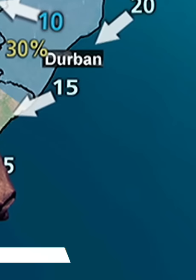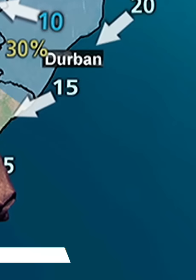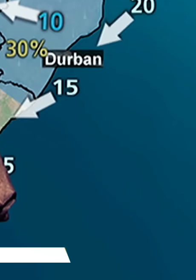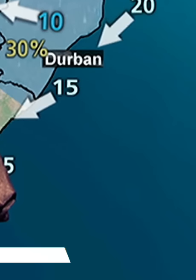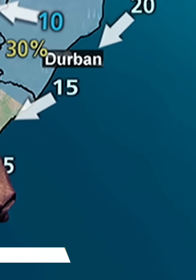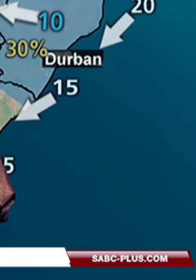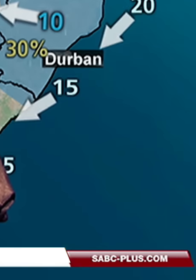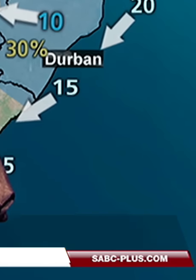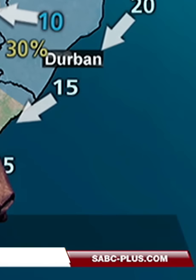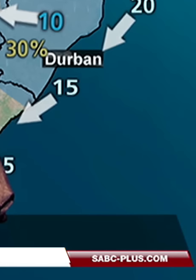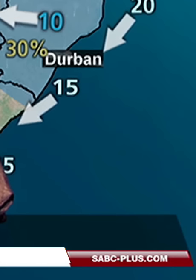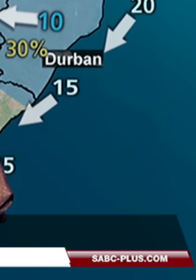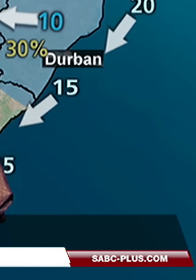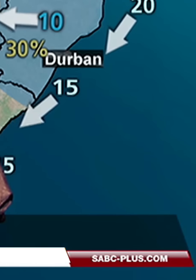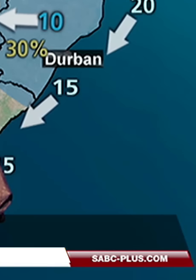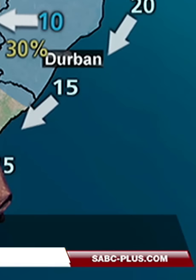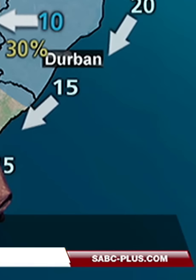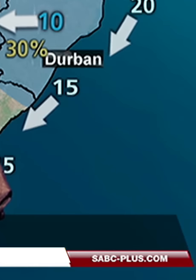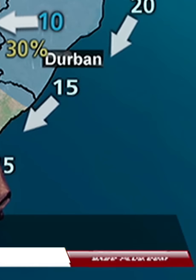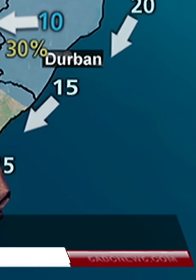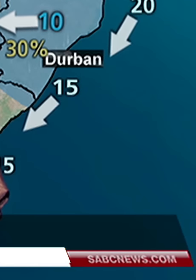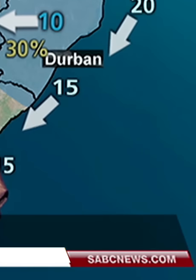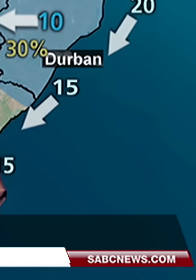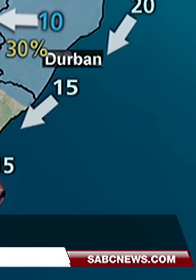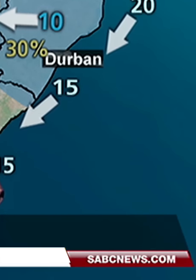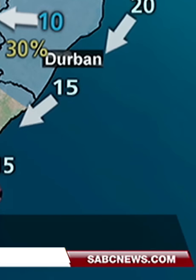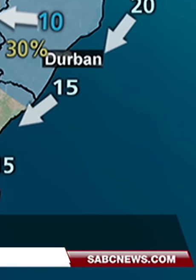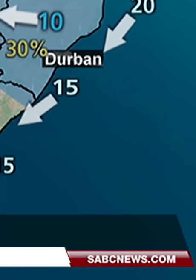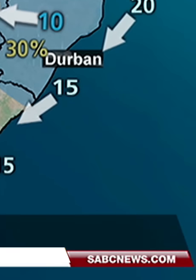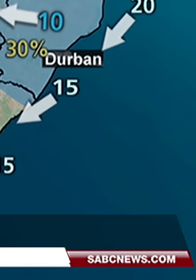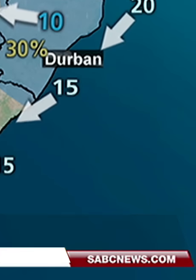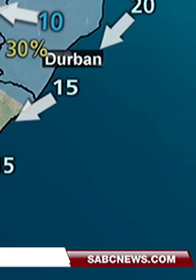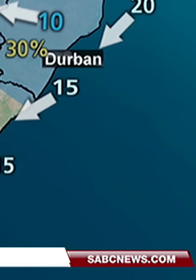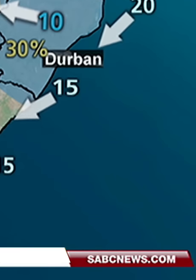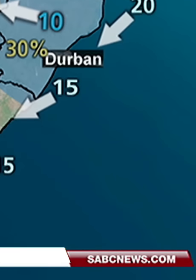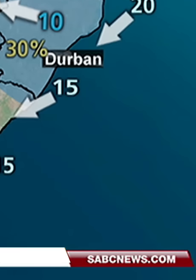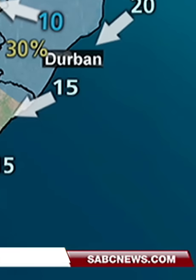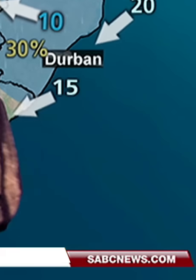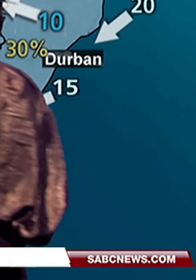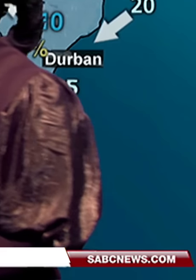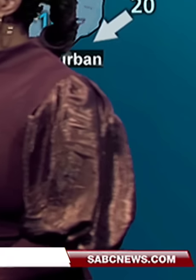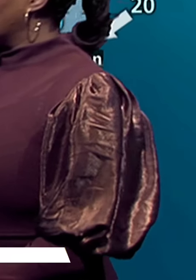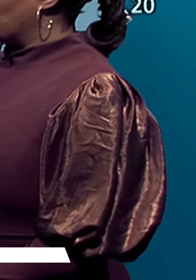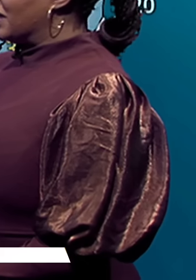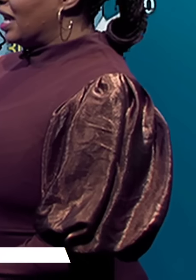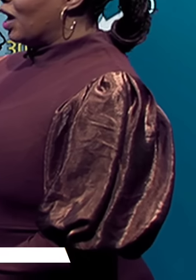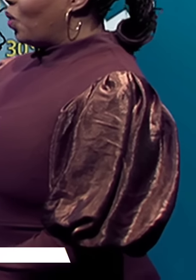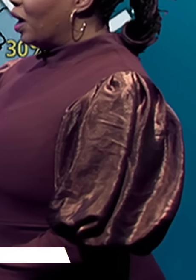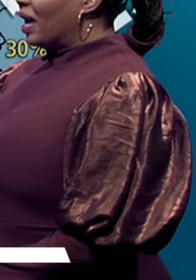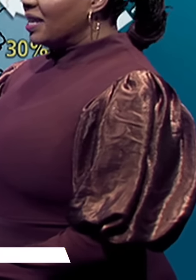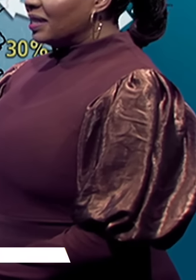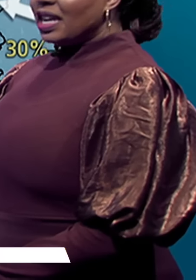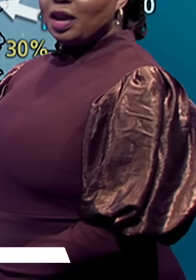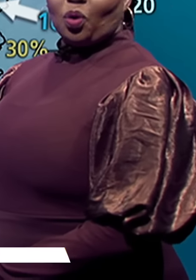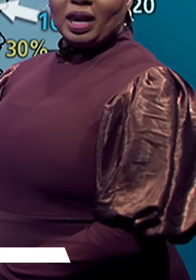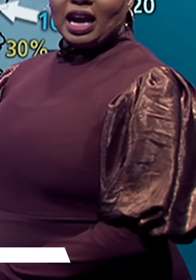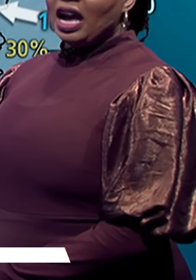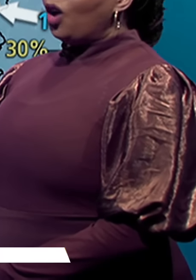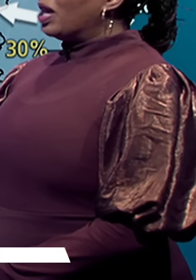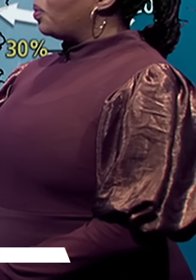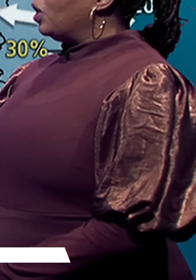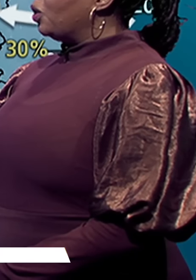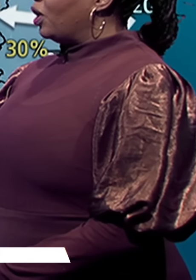Mogadi wa SABC 2 ke rata go dumešha le go amogela bošegombo a ke re lebeleleng tša maemo a boso gore tšona di re tshwaretšeng ge re belela jalo go tsenelela gona go la Eastern Cape